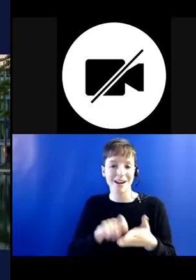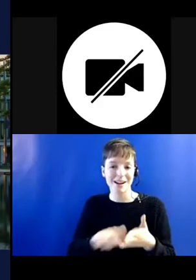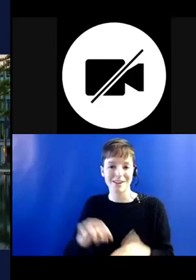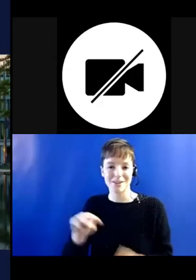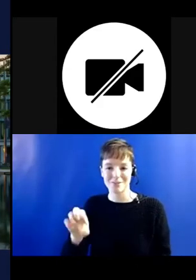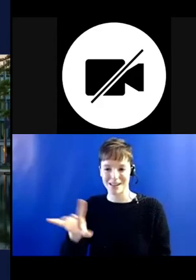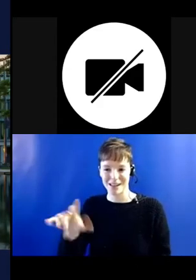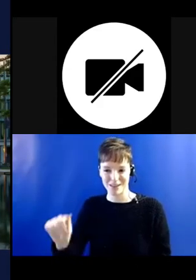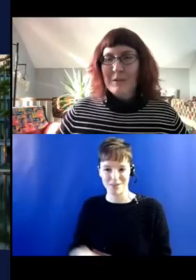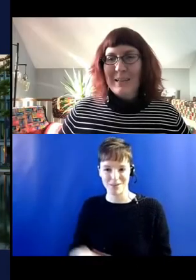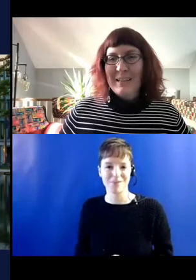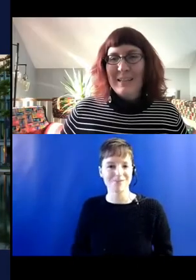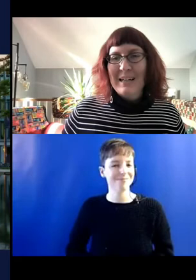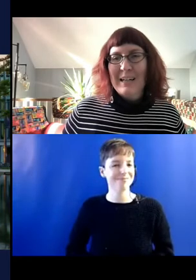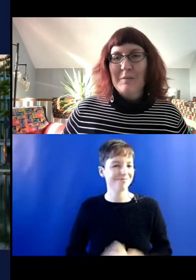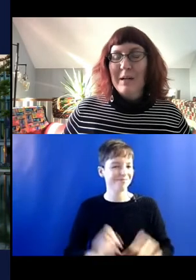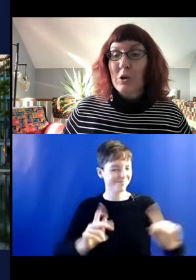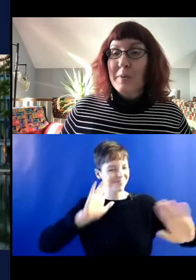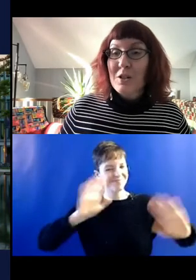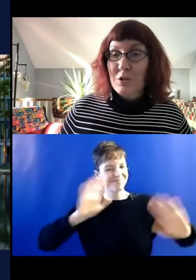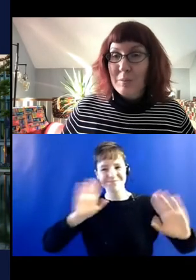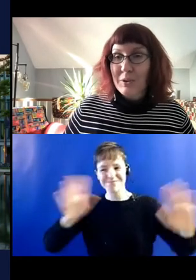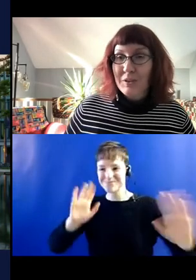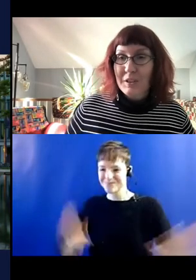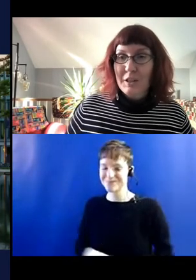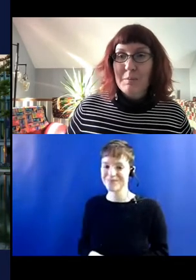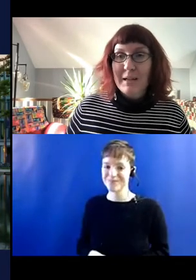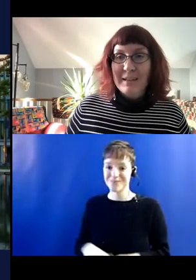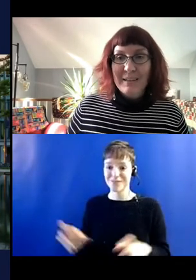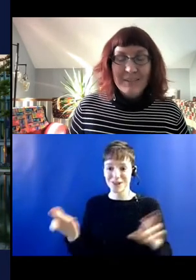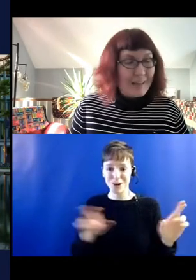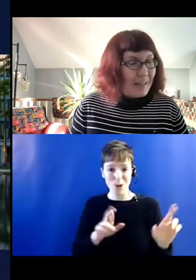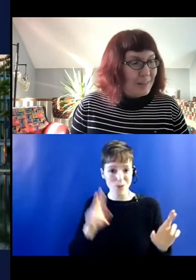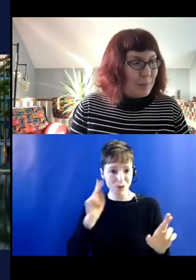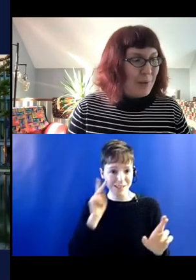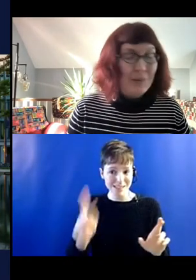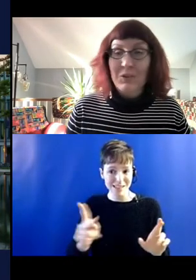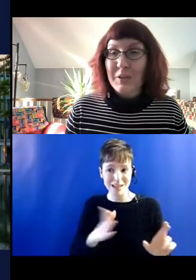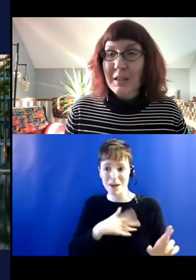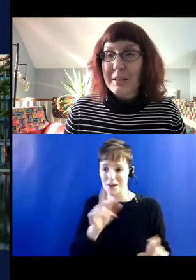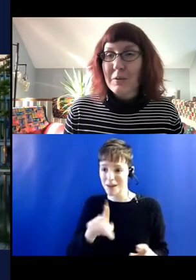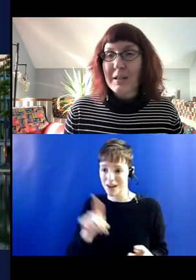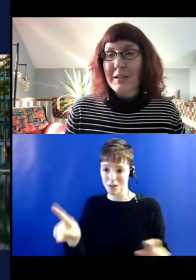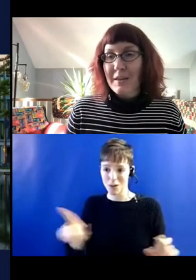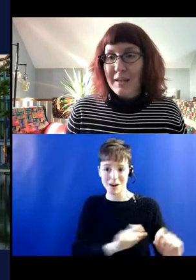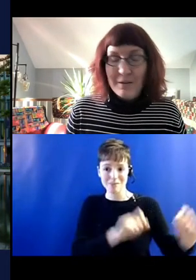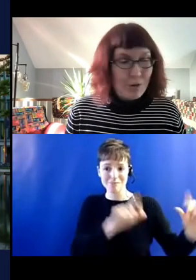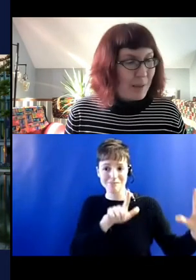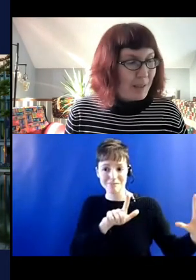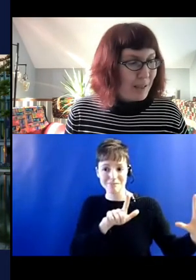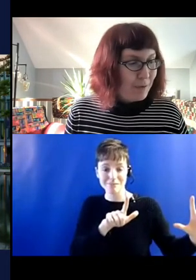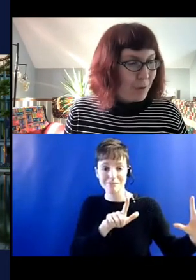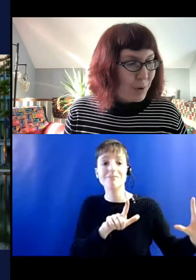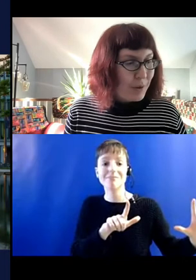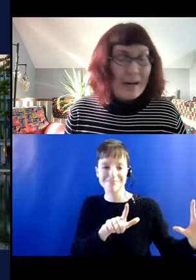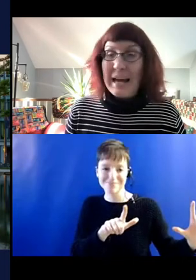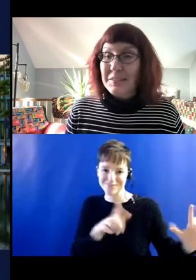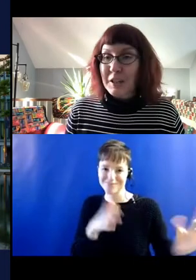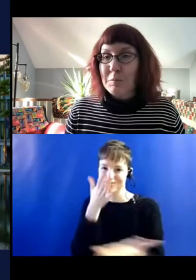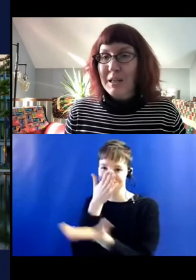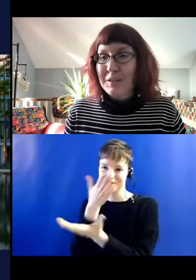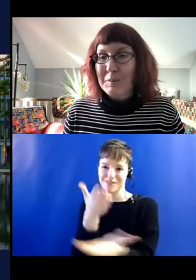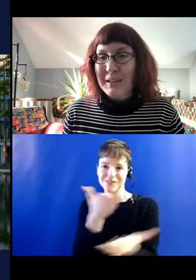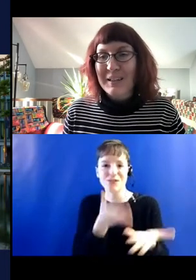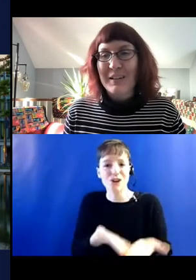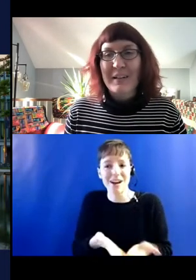All right. Hello, everybody. I hope that you're able to see my slides up on the screen, and I wanted to thank everybody for